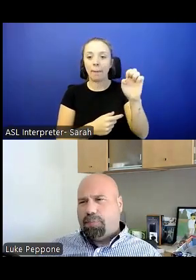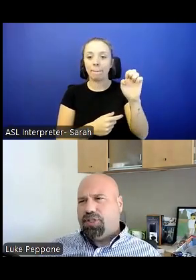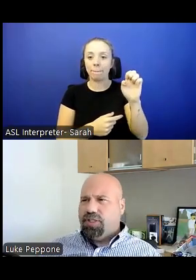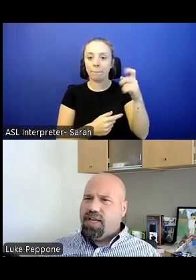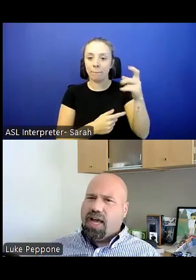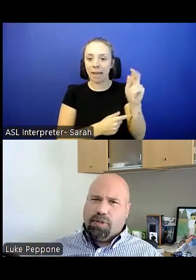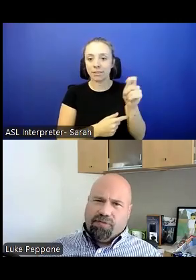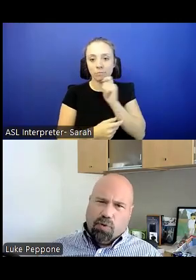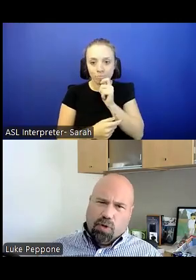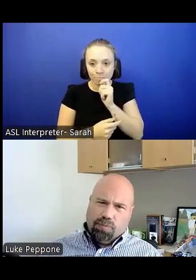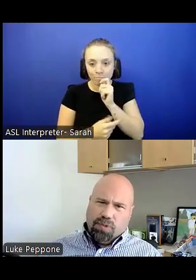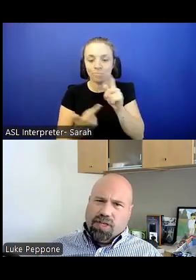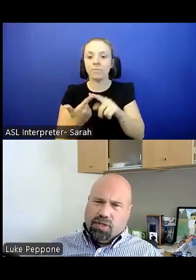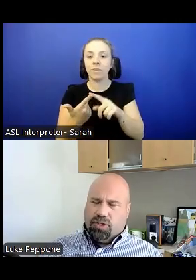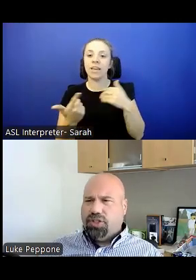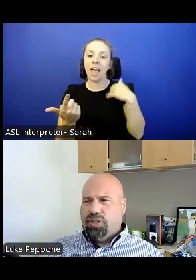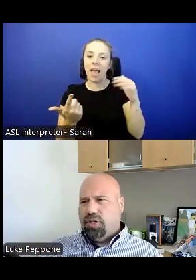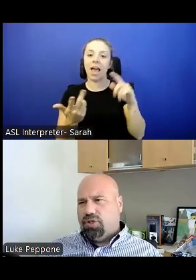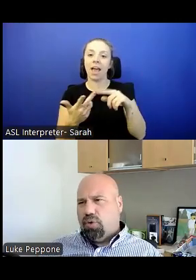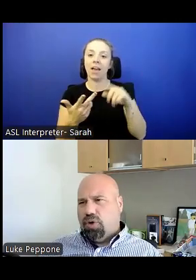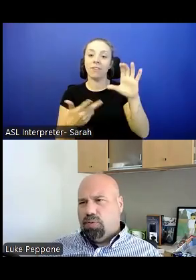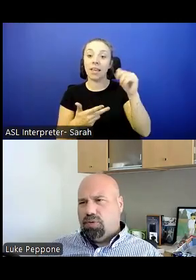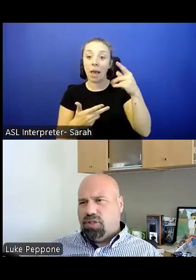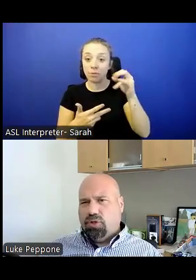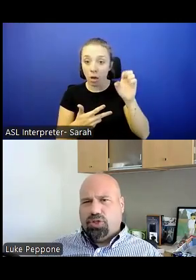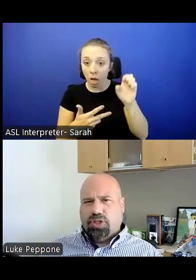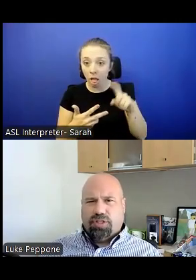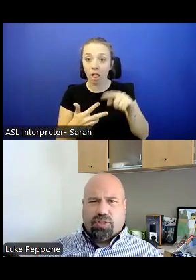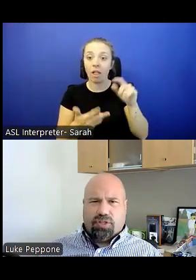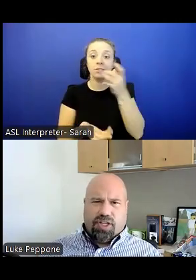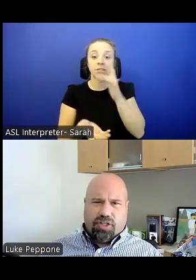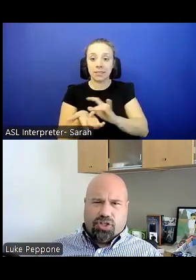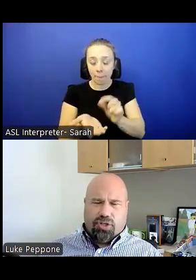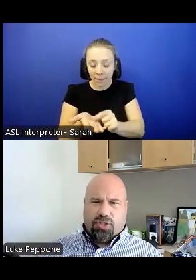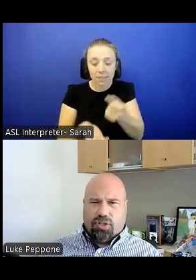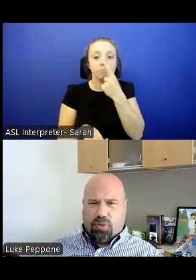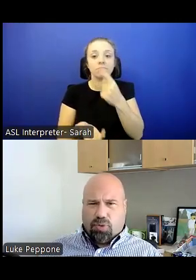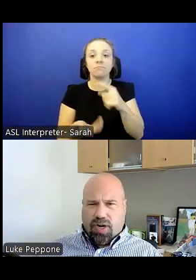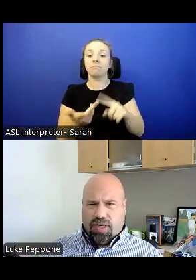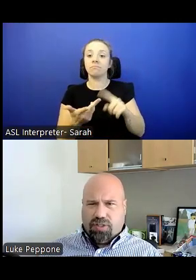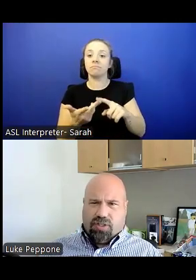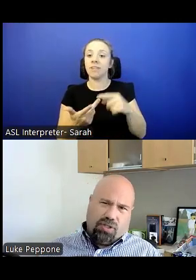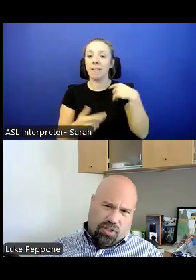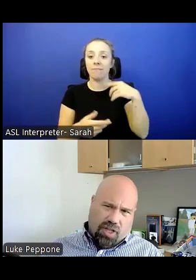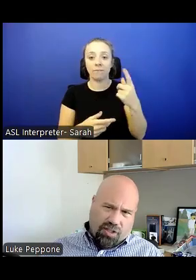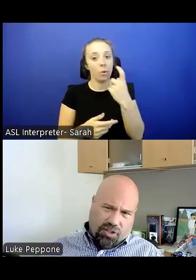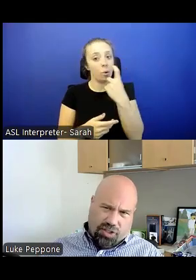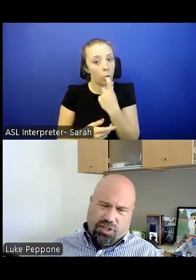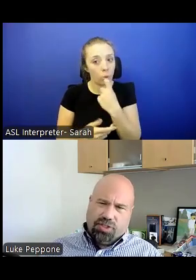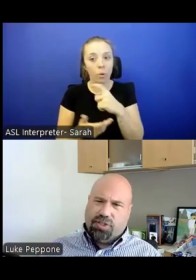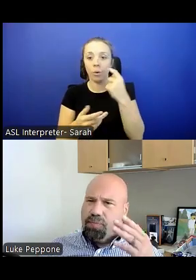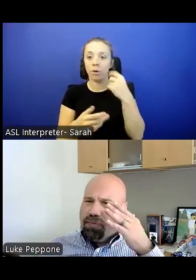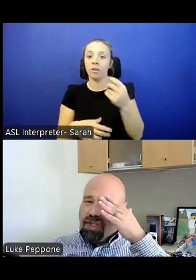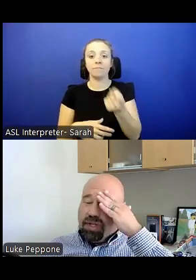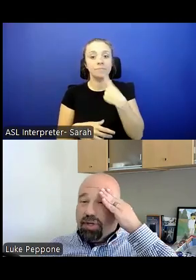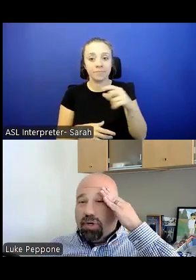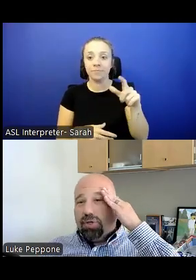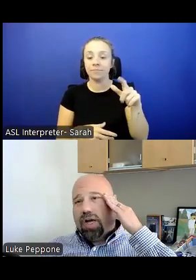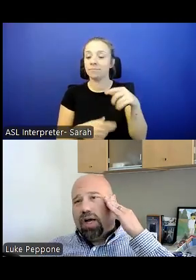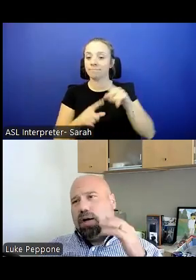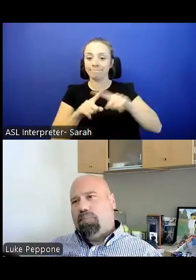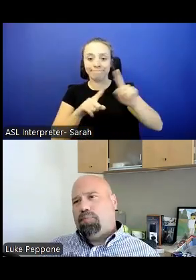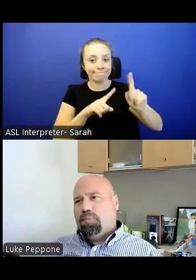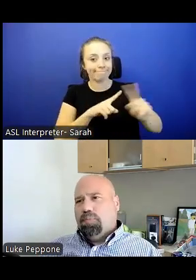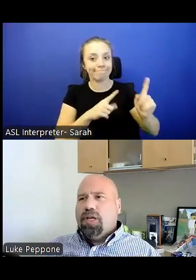in capsule and tablet form. There's oral solutions, there's tinctures, there's sprays, there's lozenges.